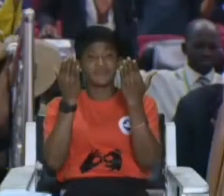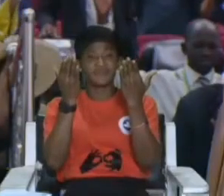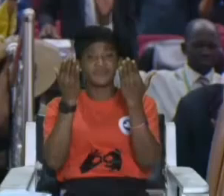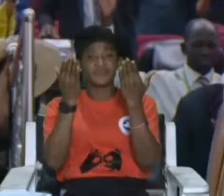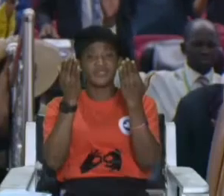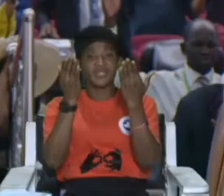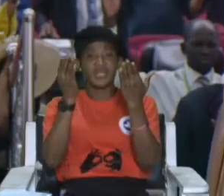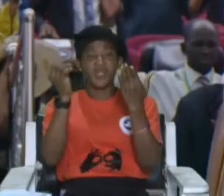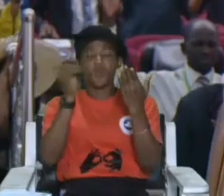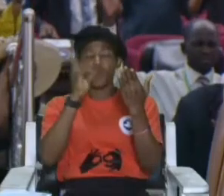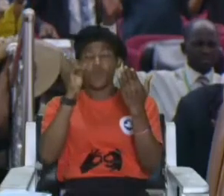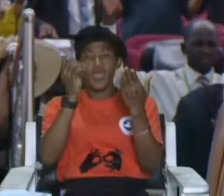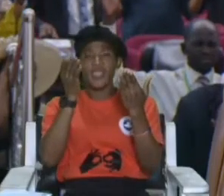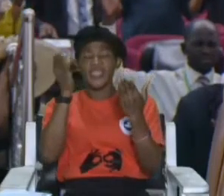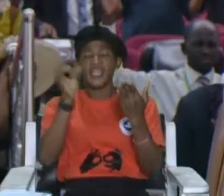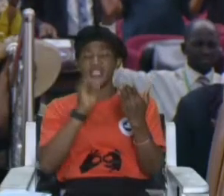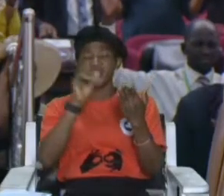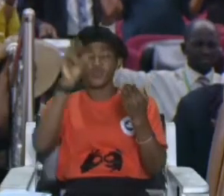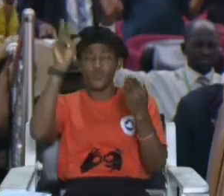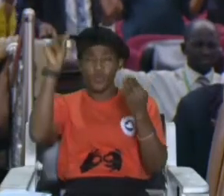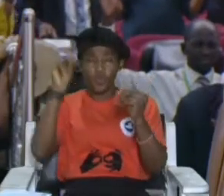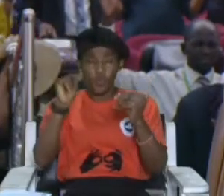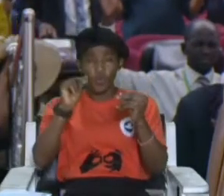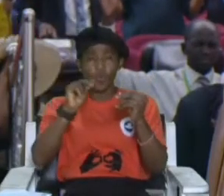Where there's no way before,